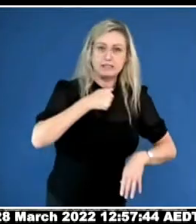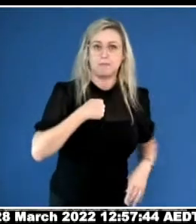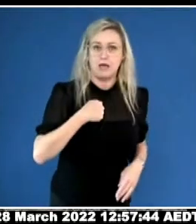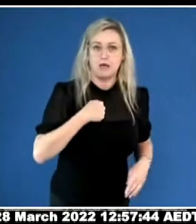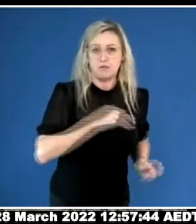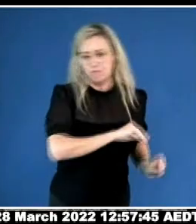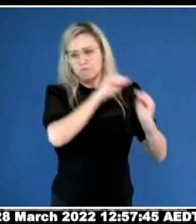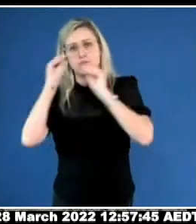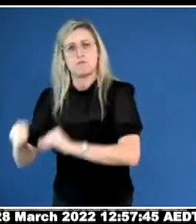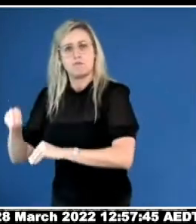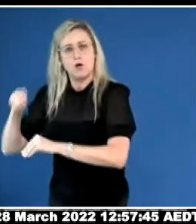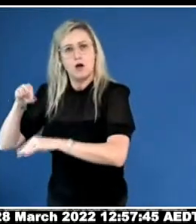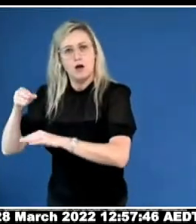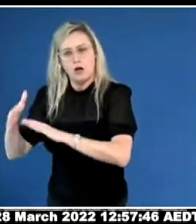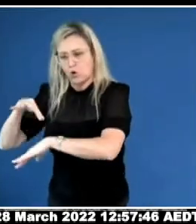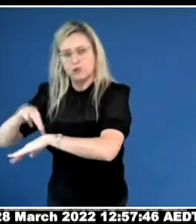mental health treatment.